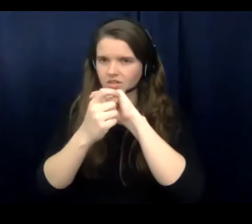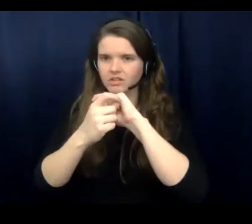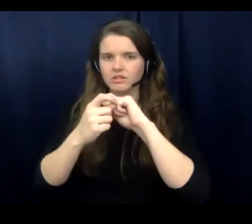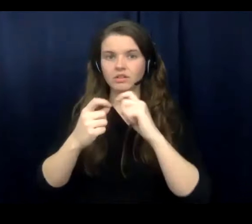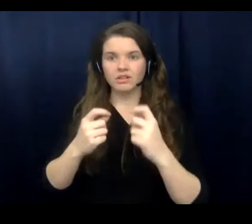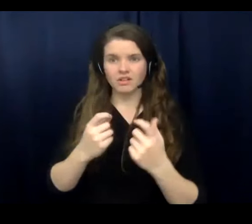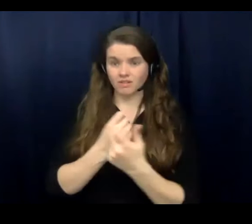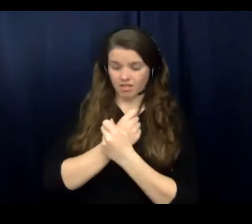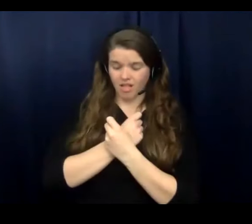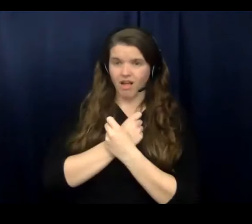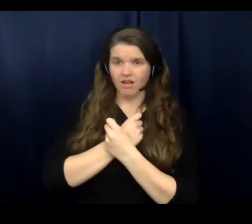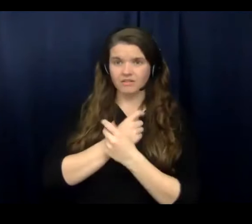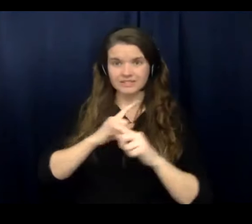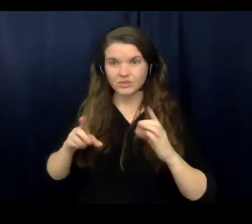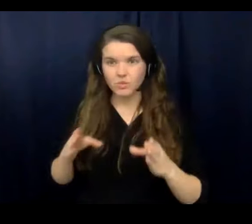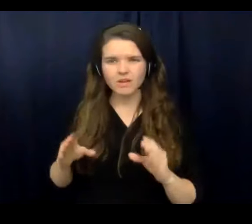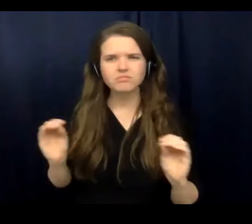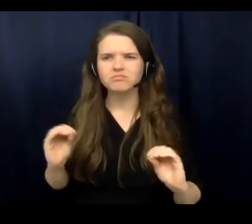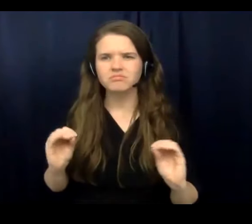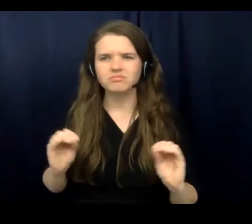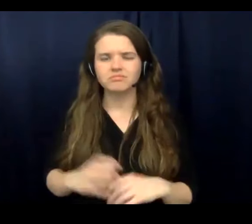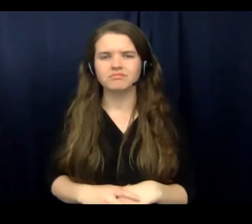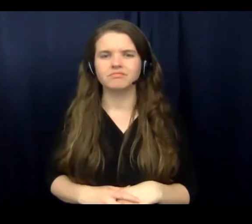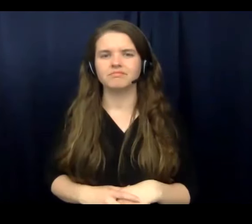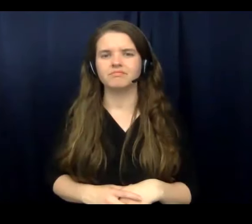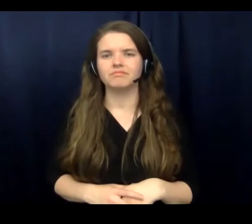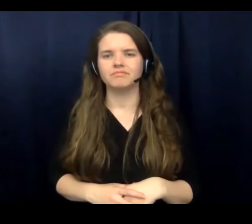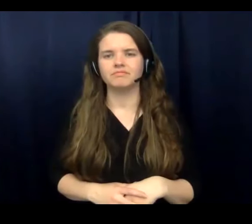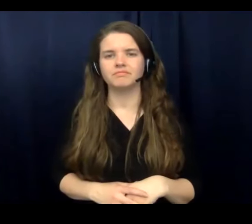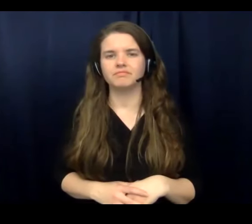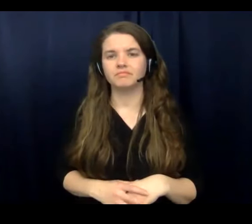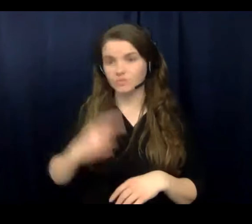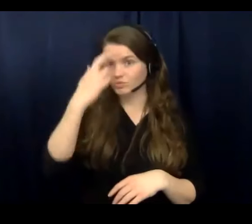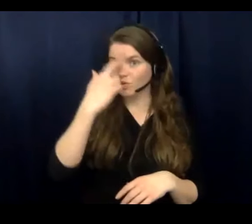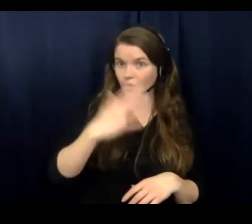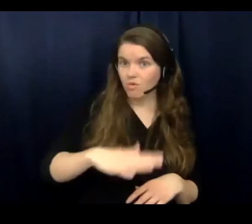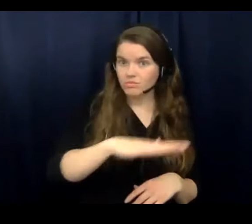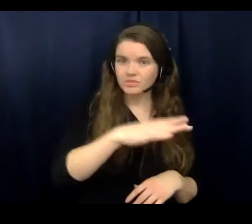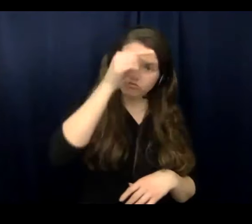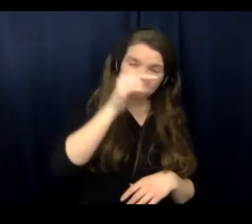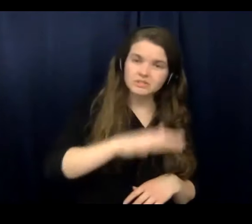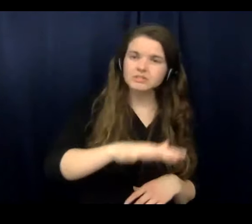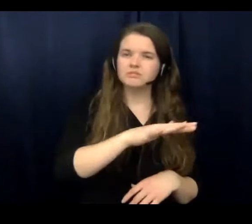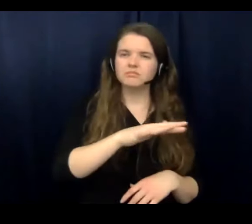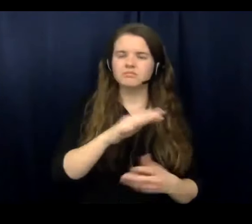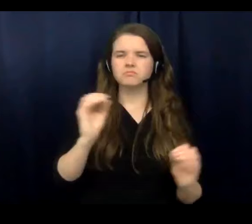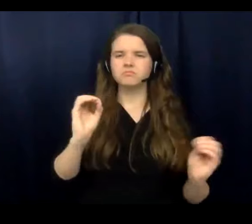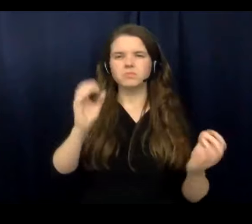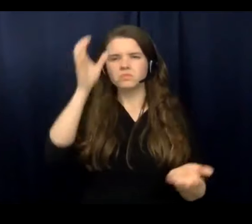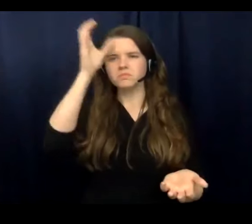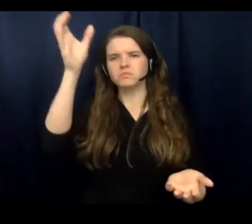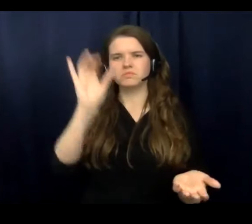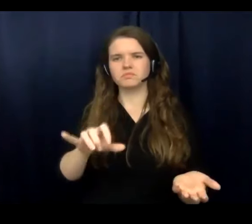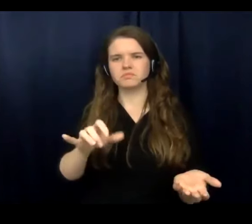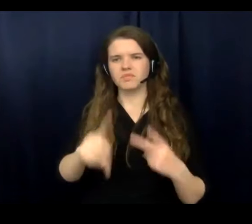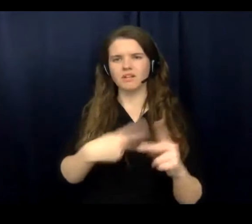love in a whole different way. No. This was simply, in the Roman Empire and the Greek Empire, there was no concept of this kind